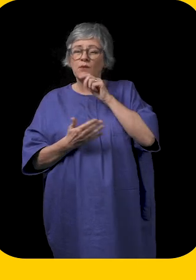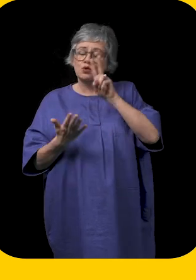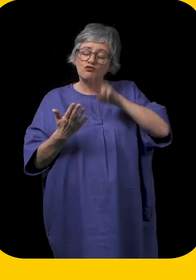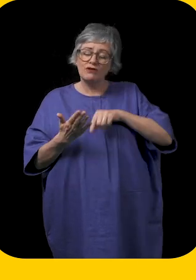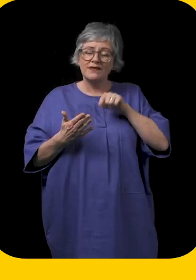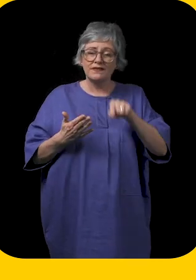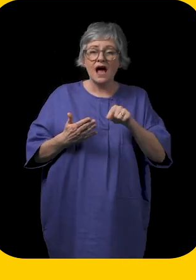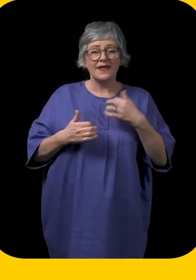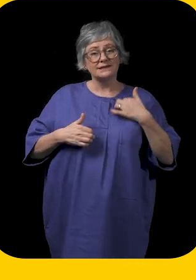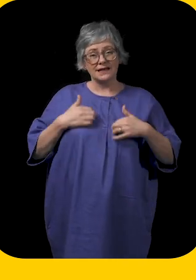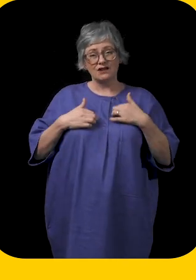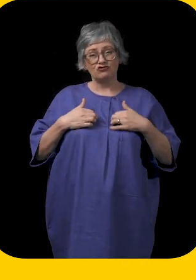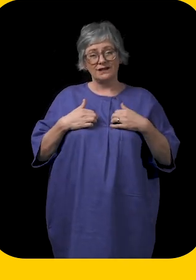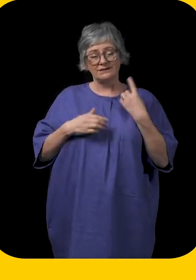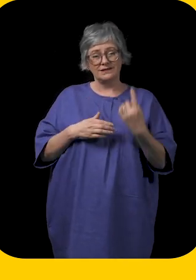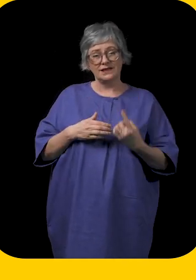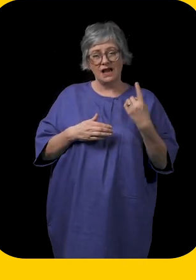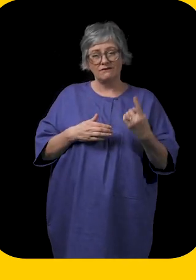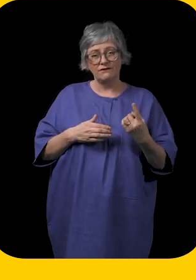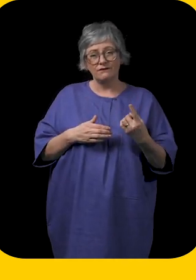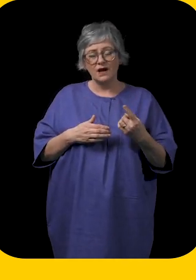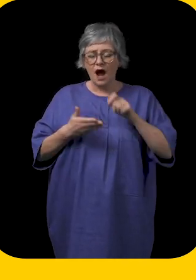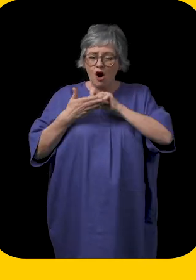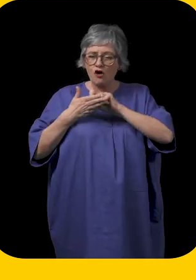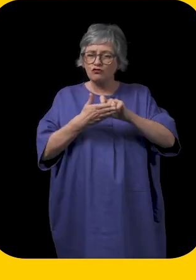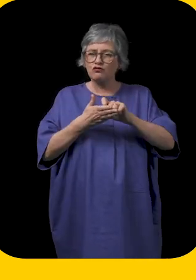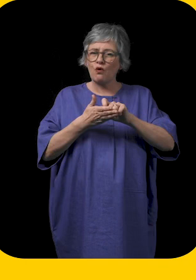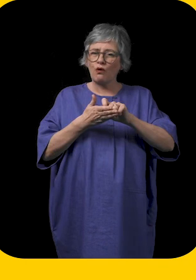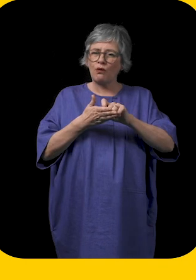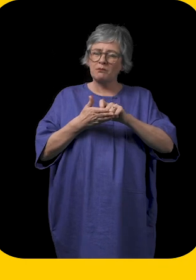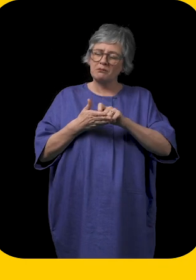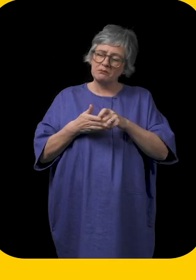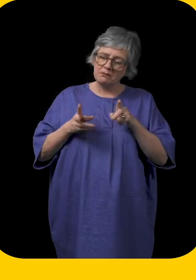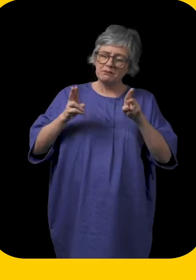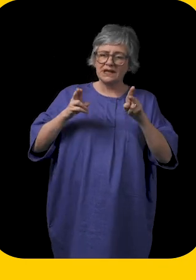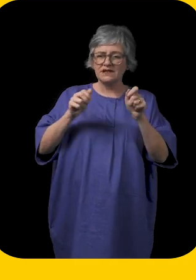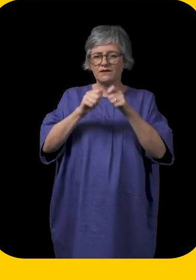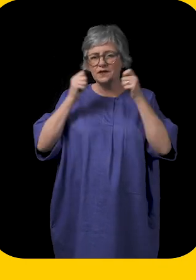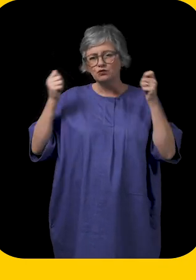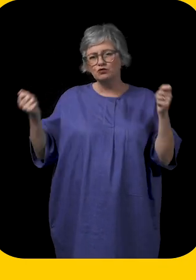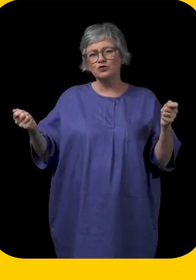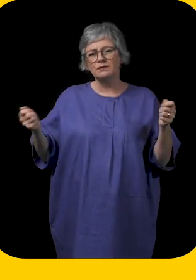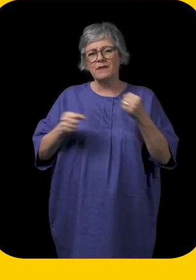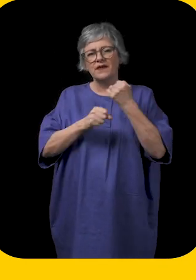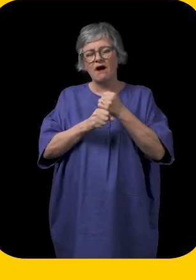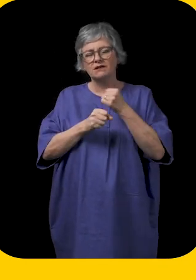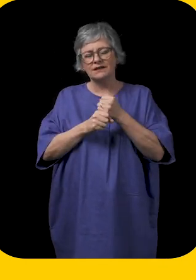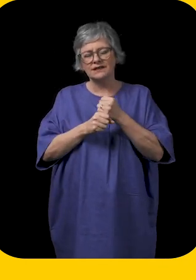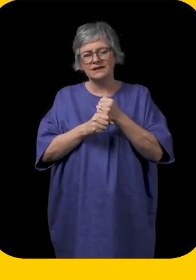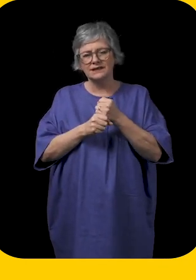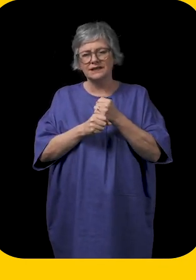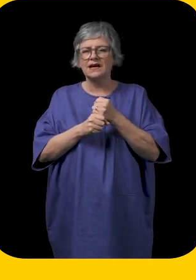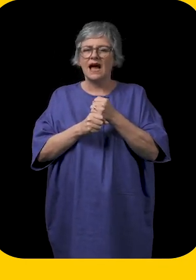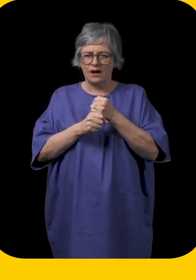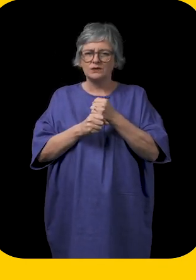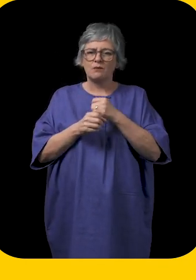happen, either because these people don't read it. I mean, that is an interesting itself. Why is it, if I wrote a piece for The Guardian,